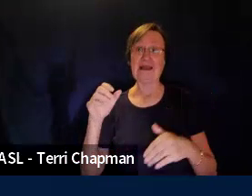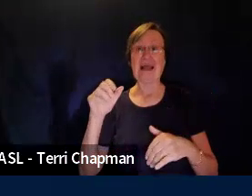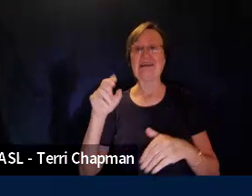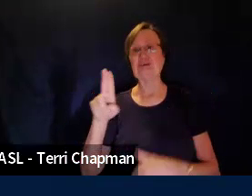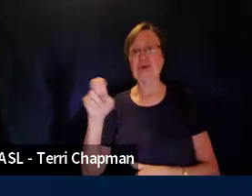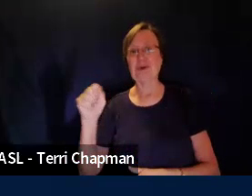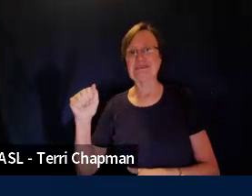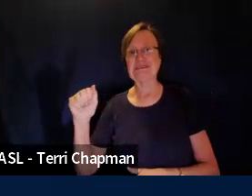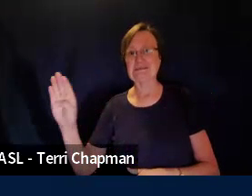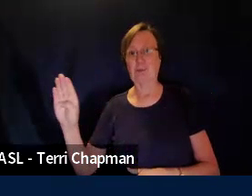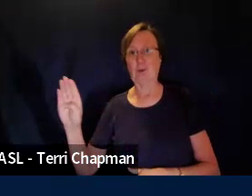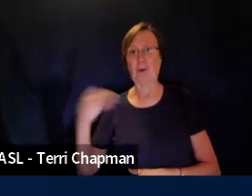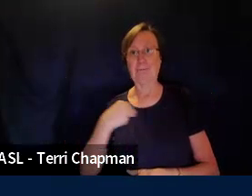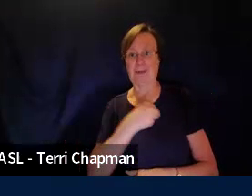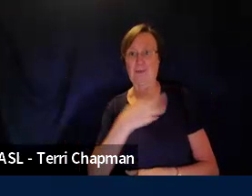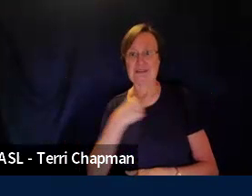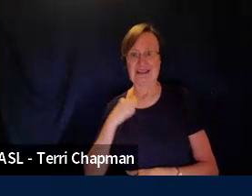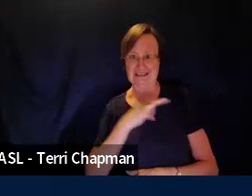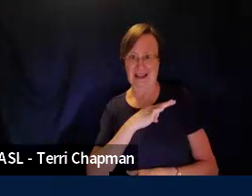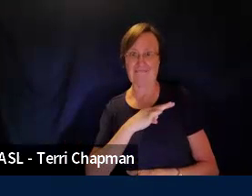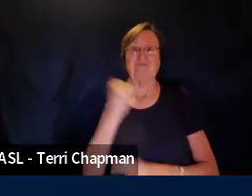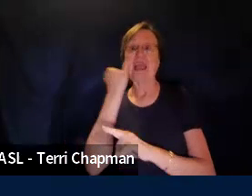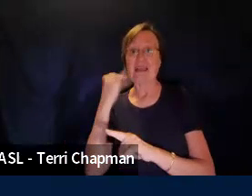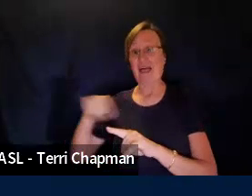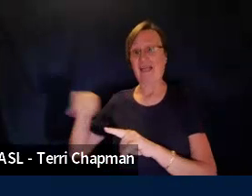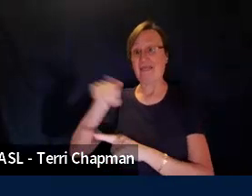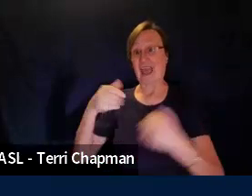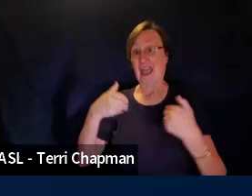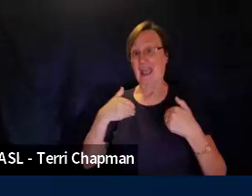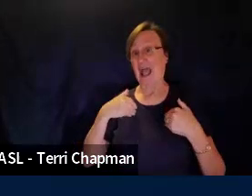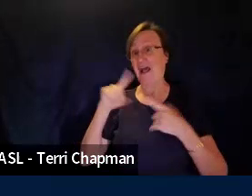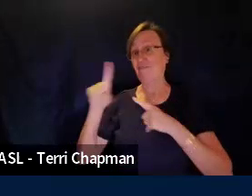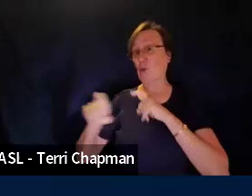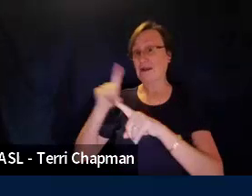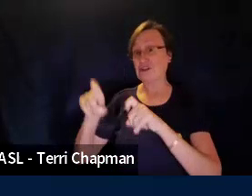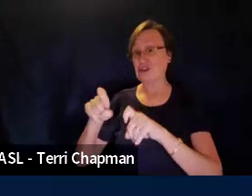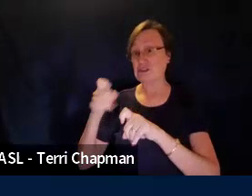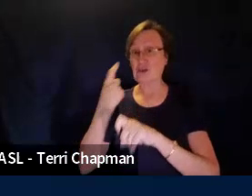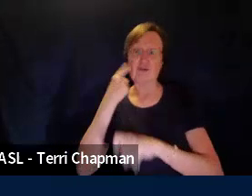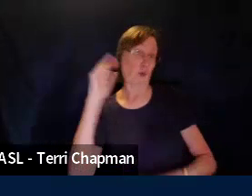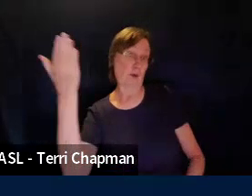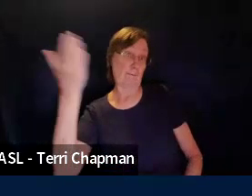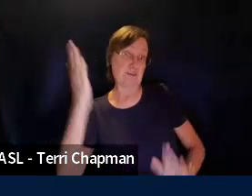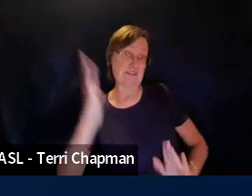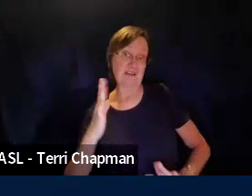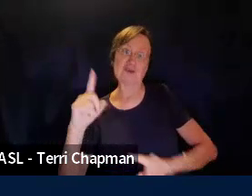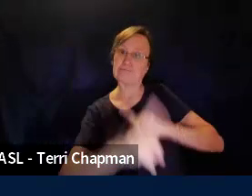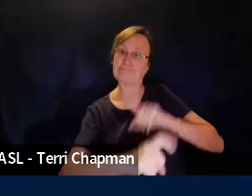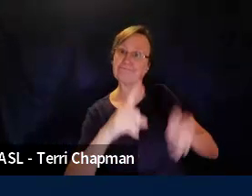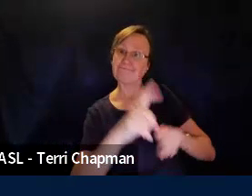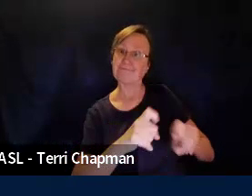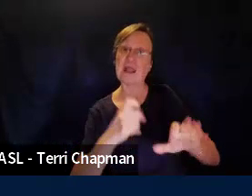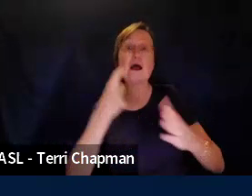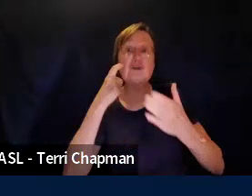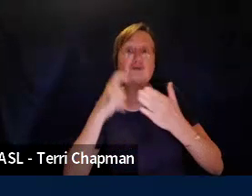and staff if they have any questions for our presenters. So please note that